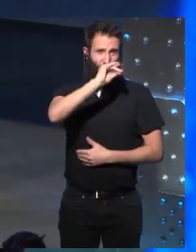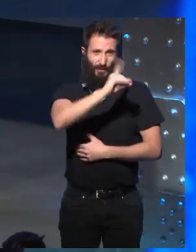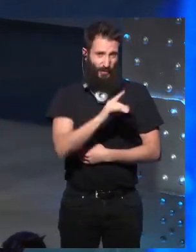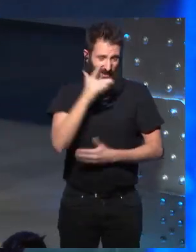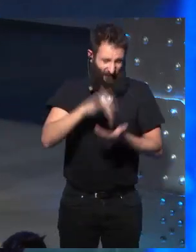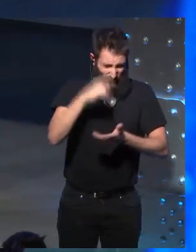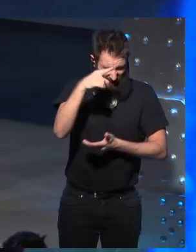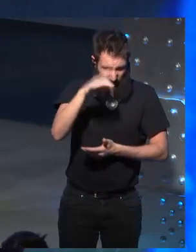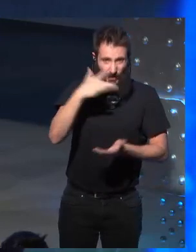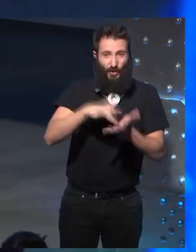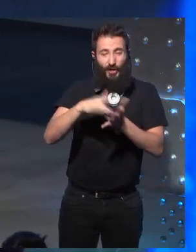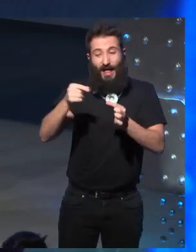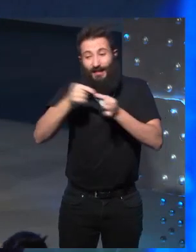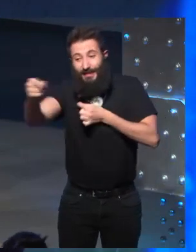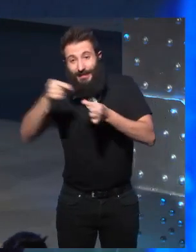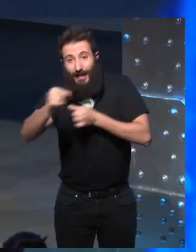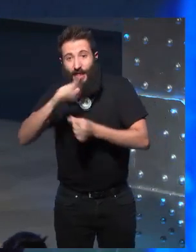fast, they shrink.